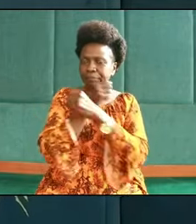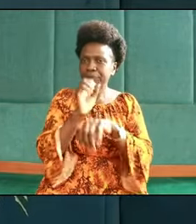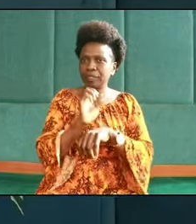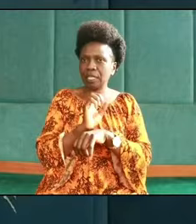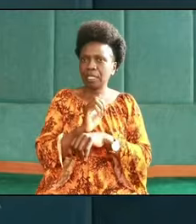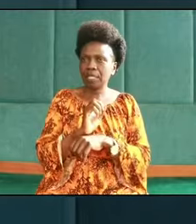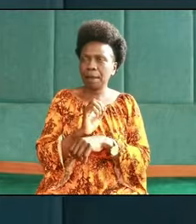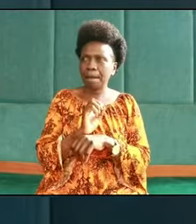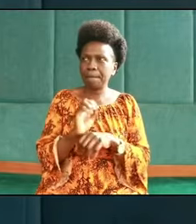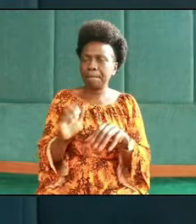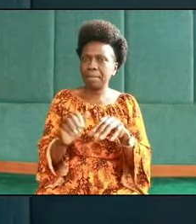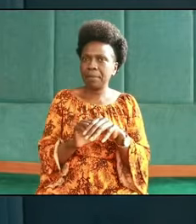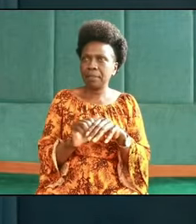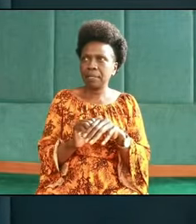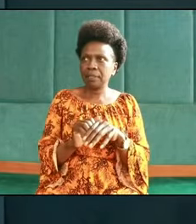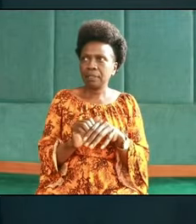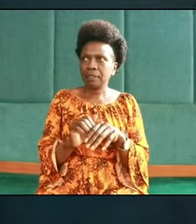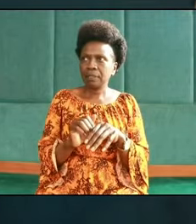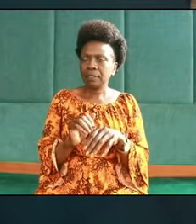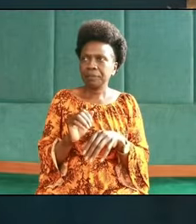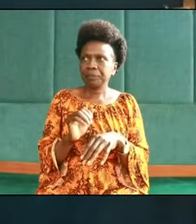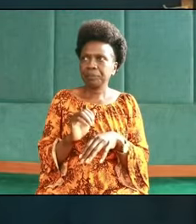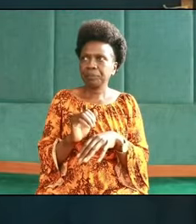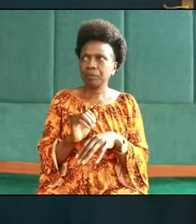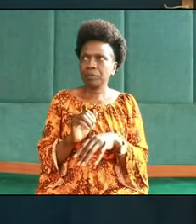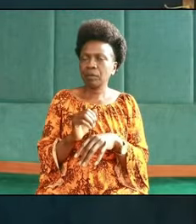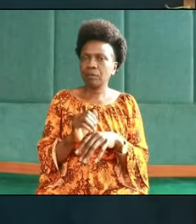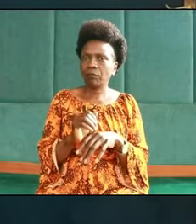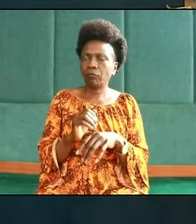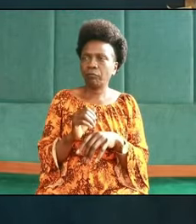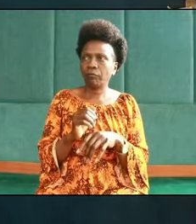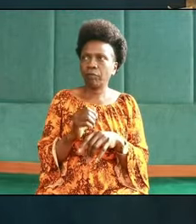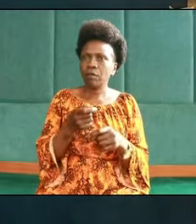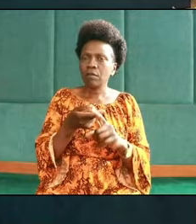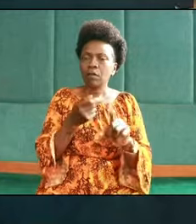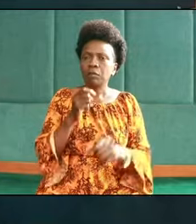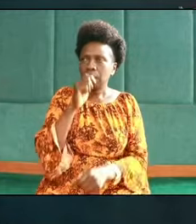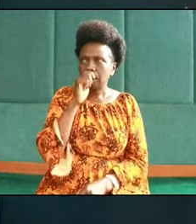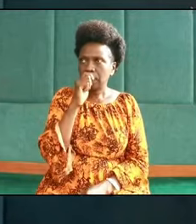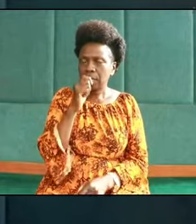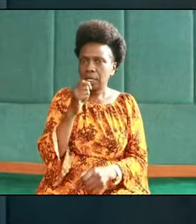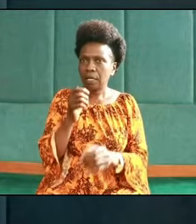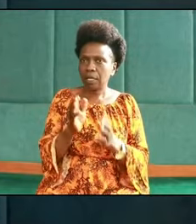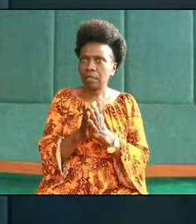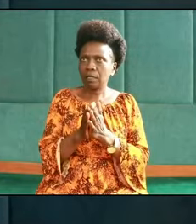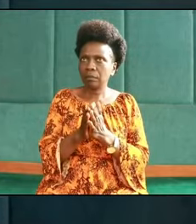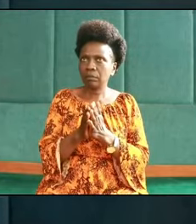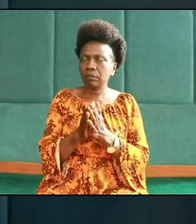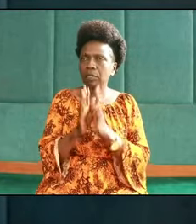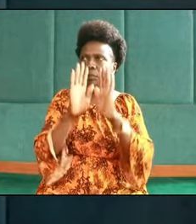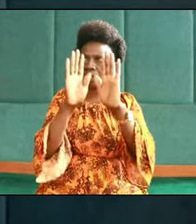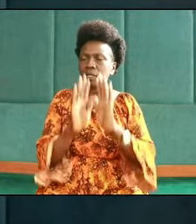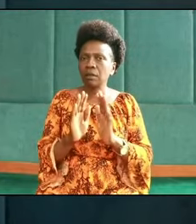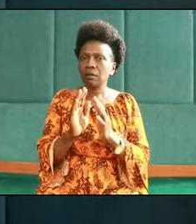at Makgomeni, and especially from Dr. Mpoki,